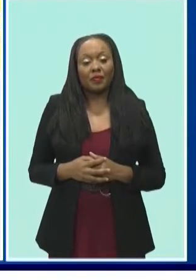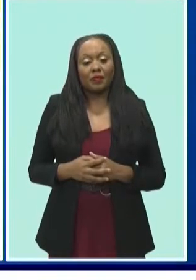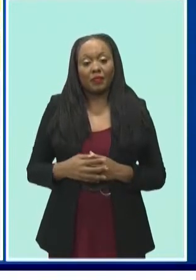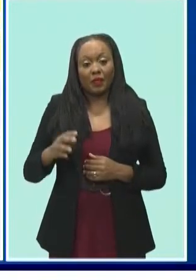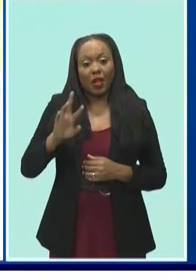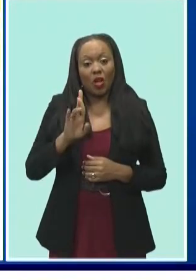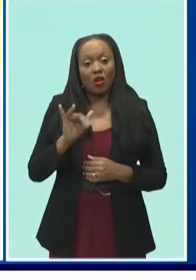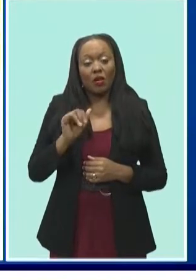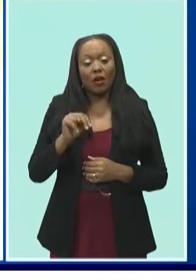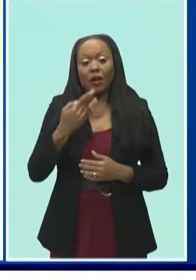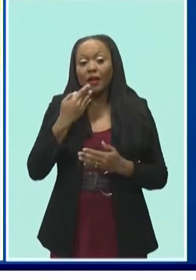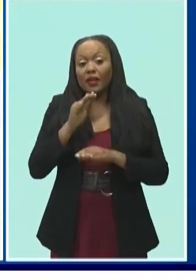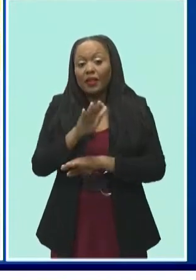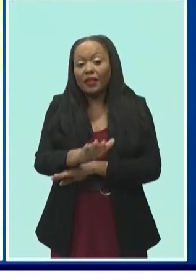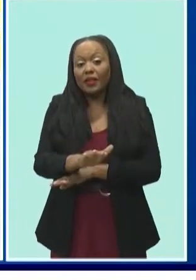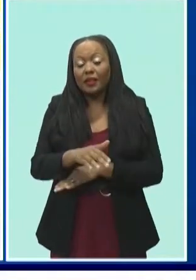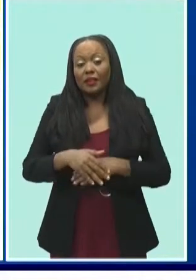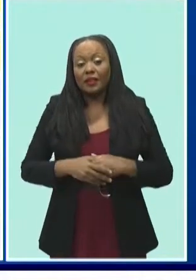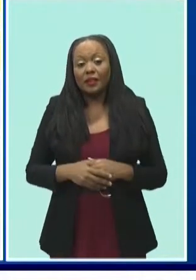Ryan, good evening.